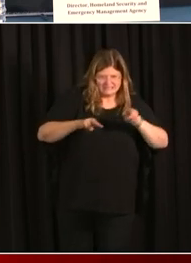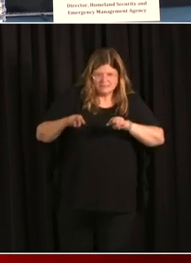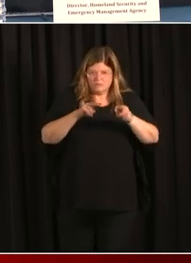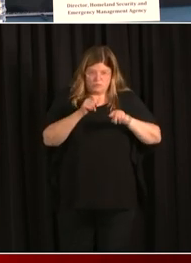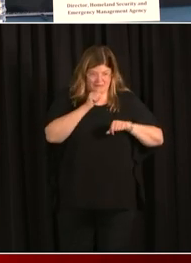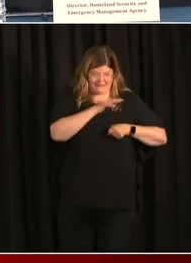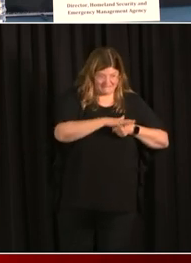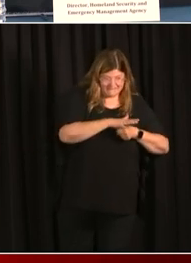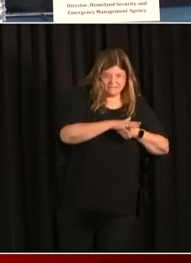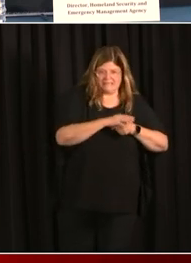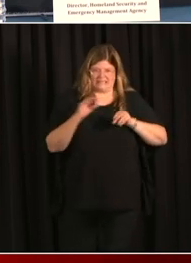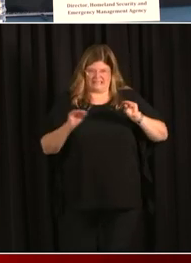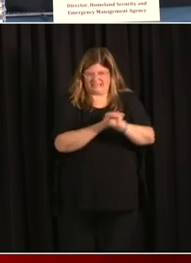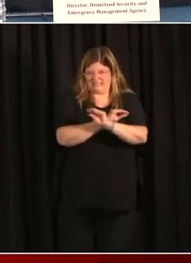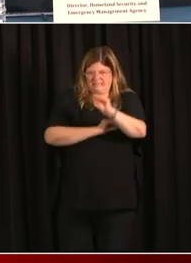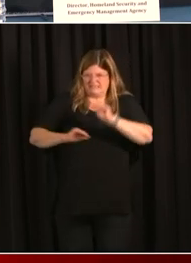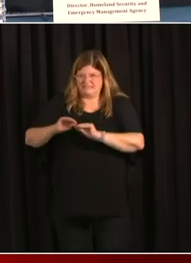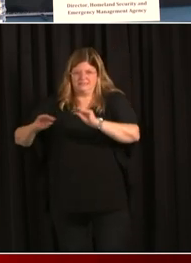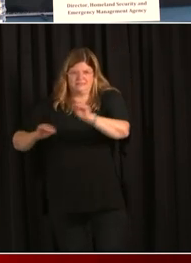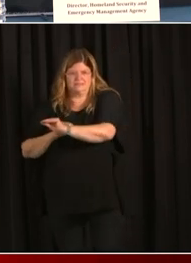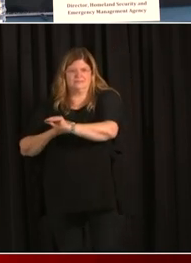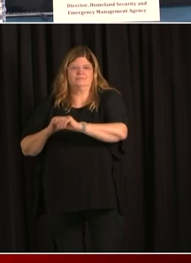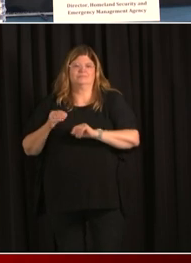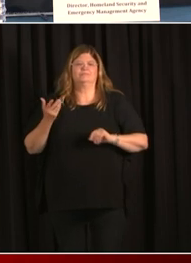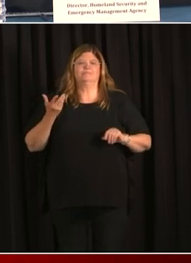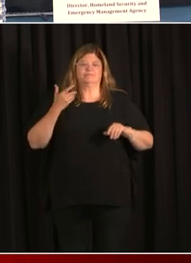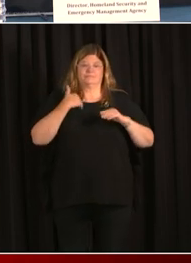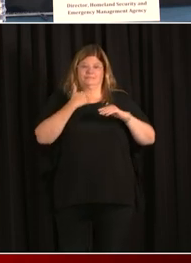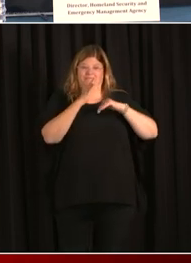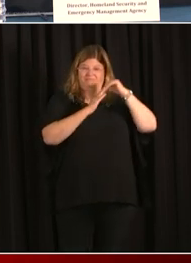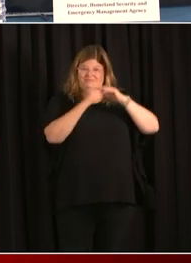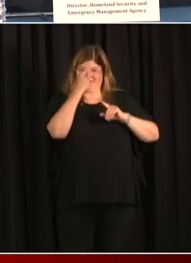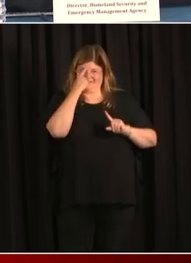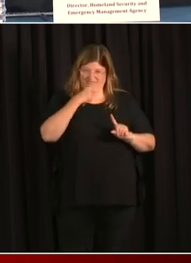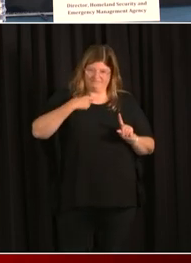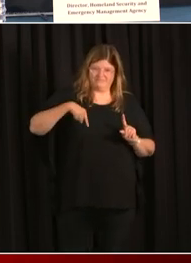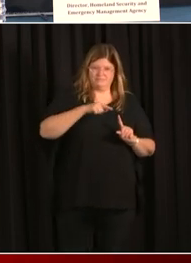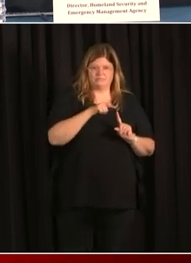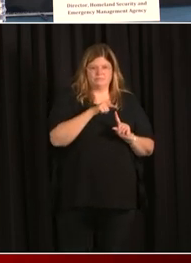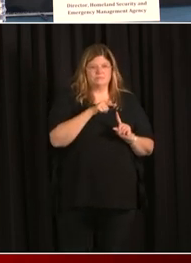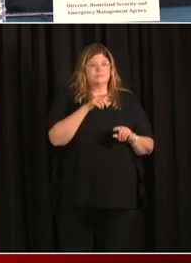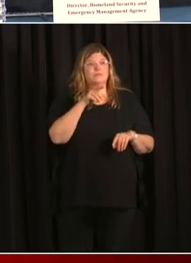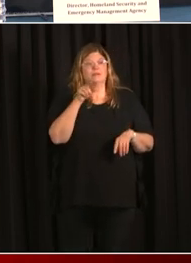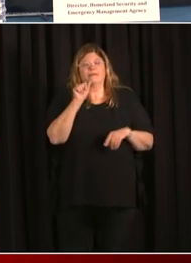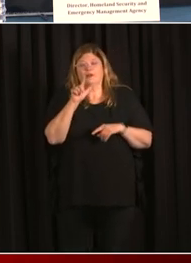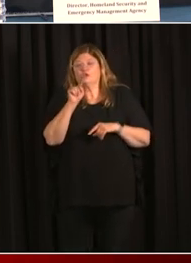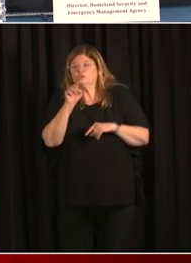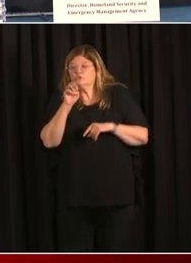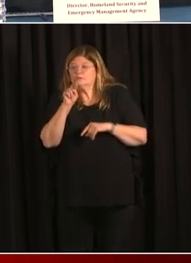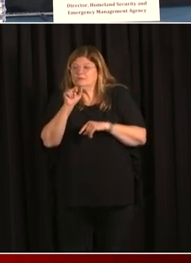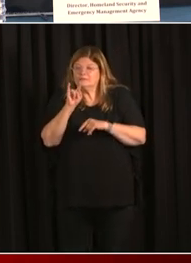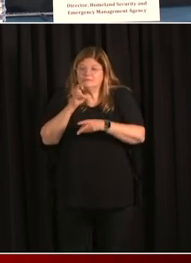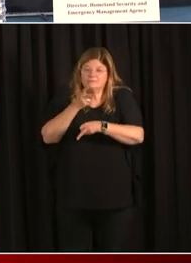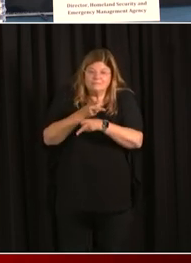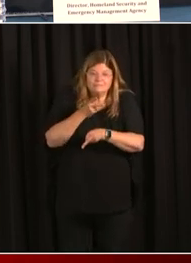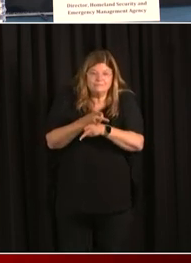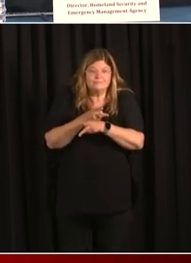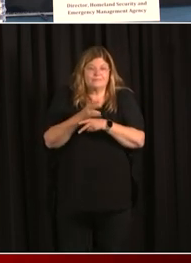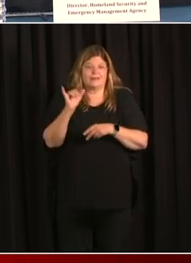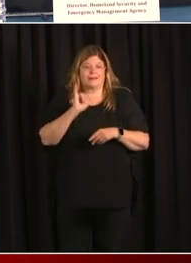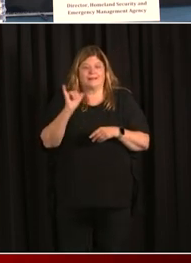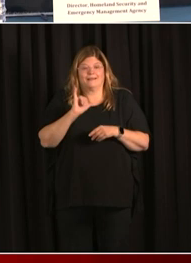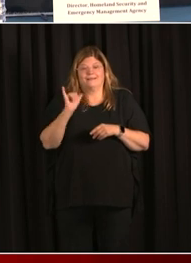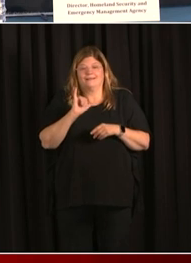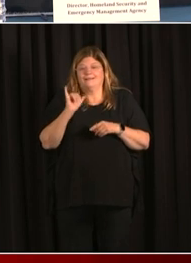culminated really in the building of the alternate care site with help from the U.S. Army Corps of Engineers, from